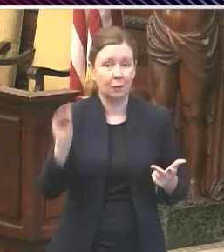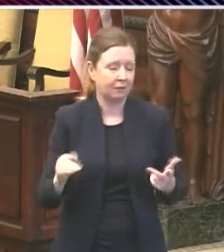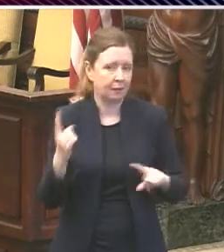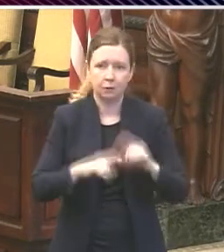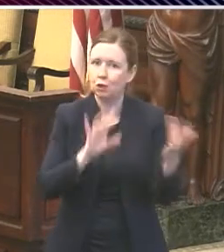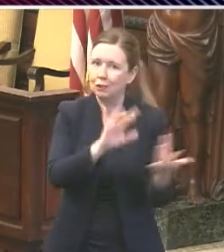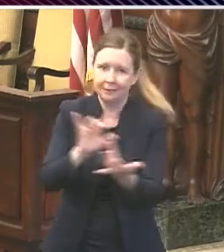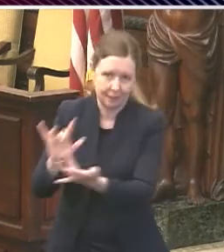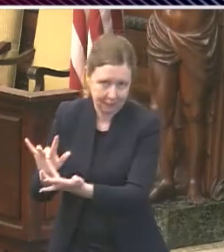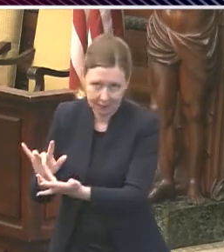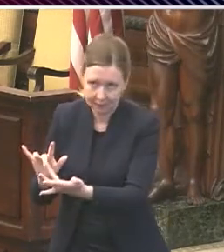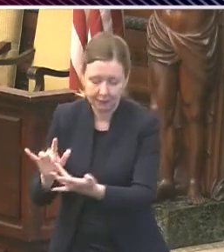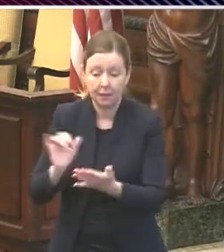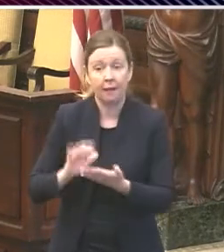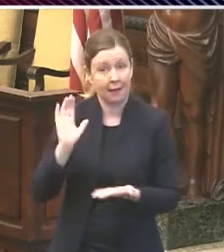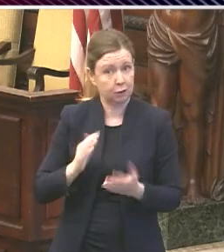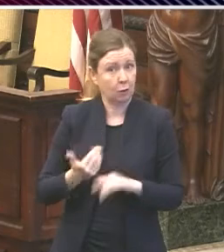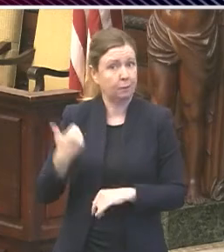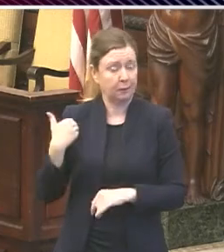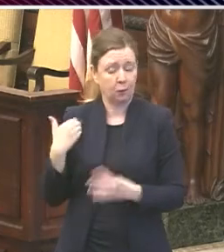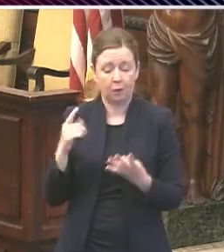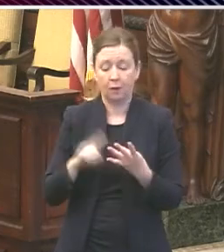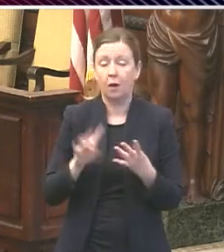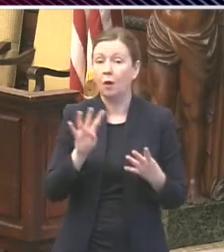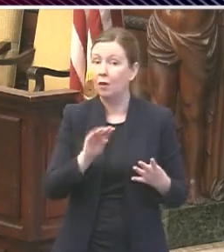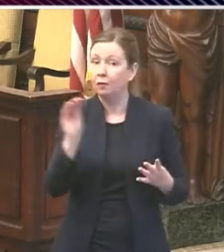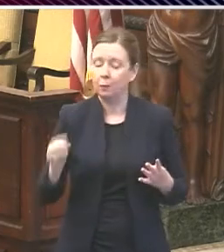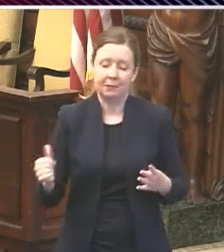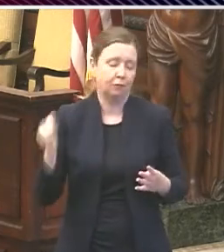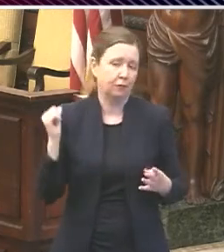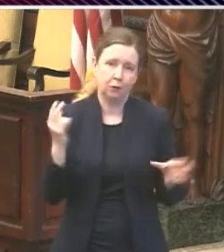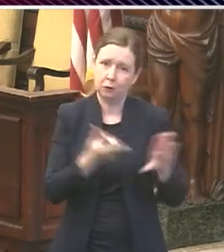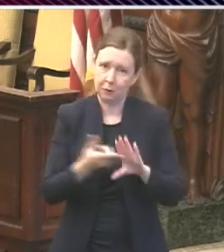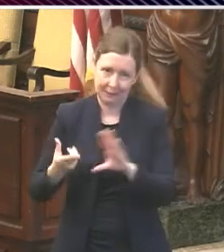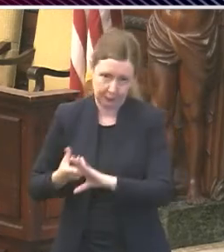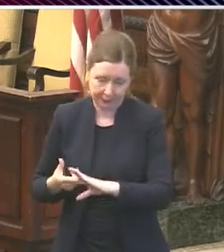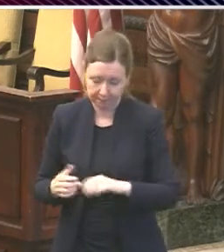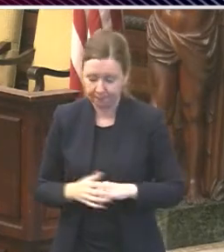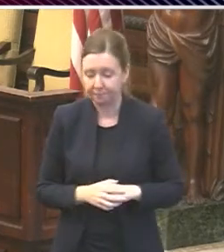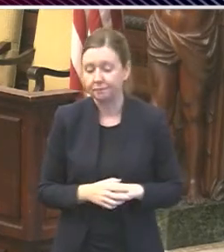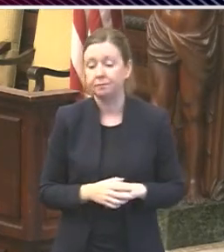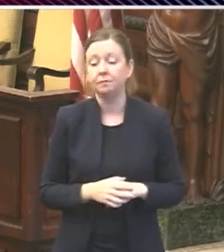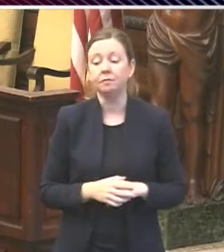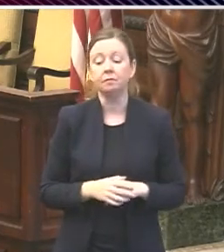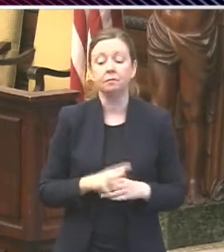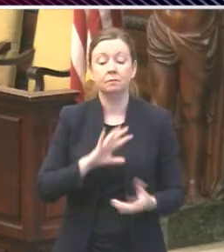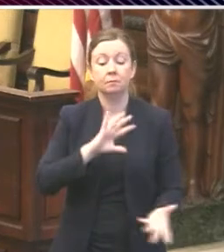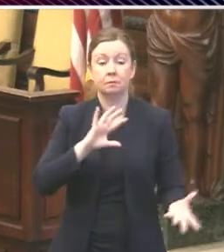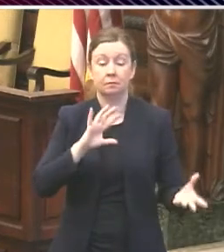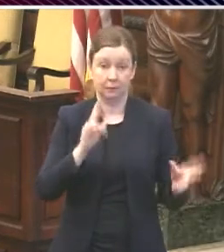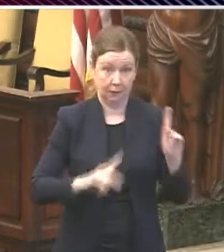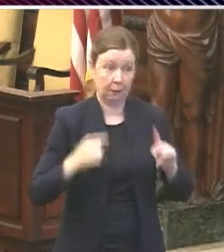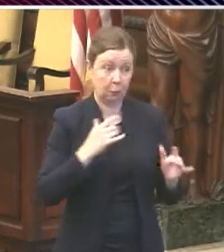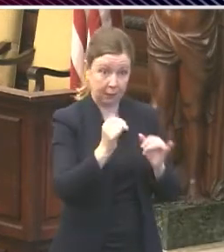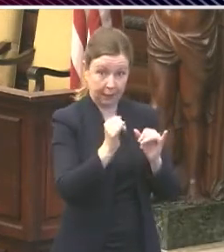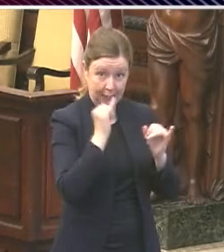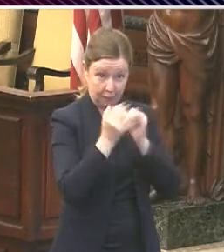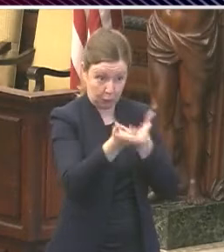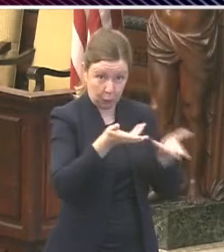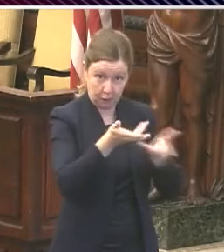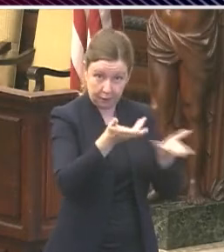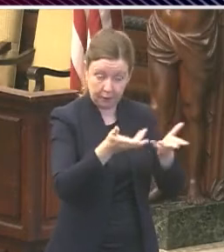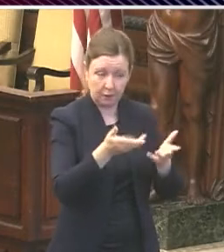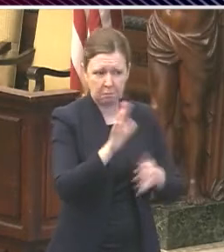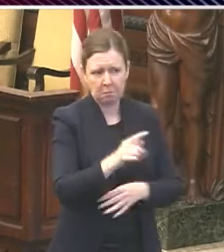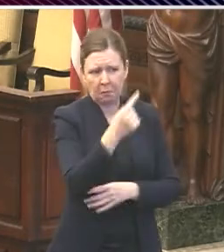reach. That's lower than we did before. And 4% refused to participate. Of those people that we did interview, about a